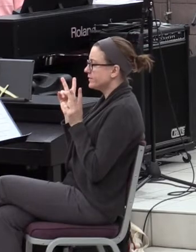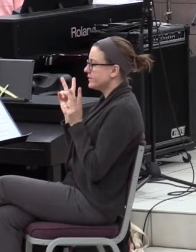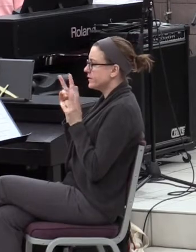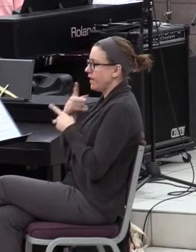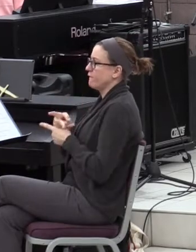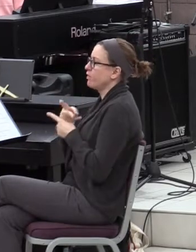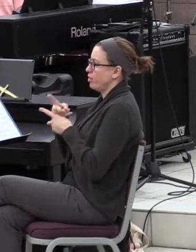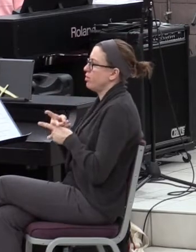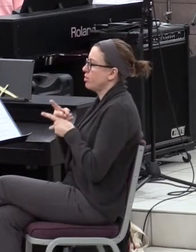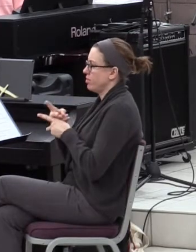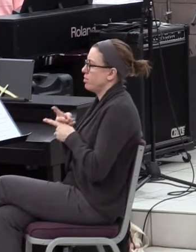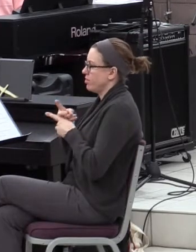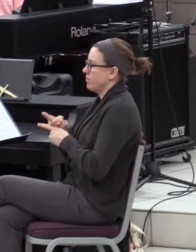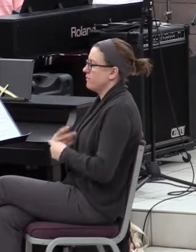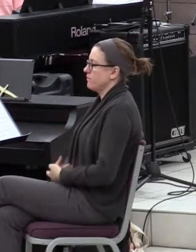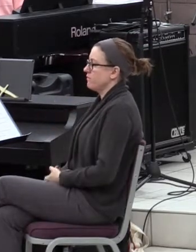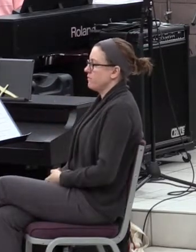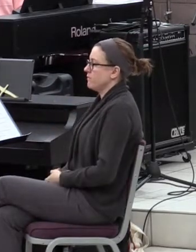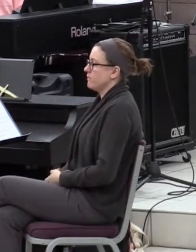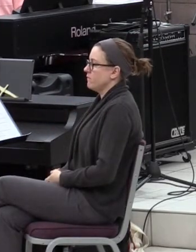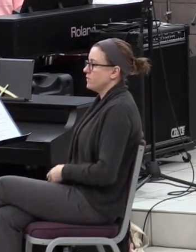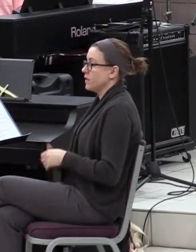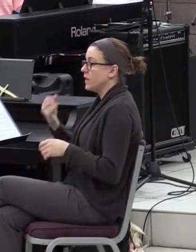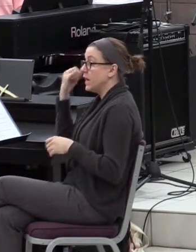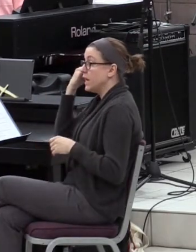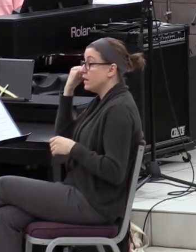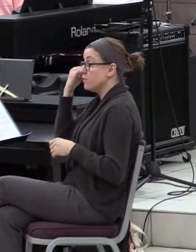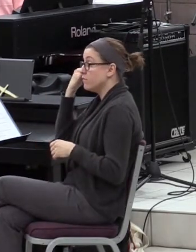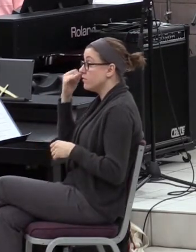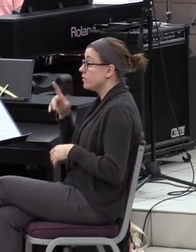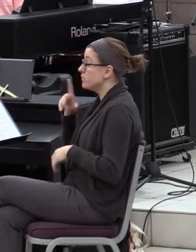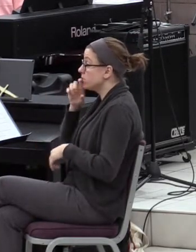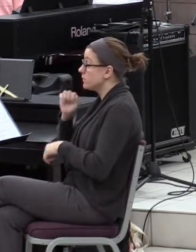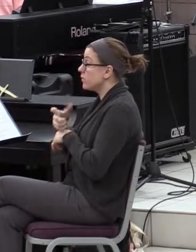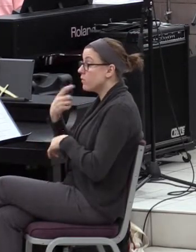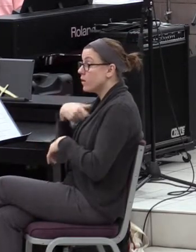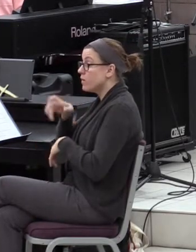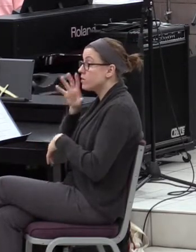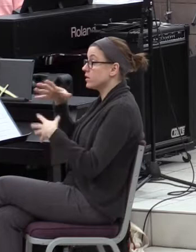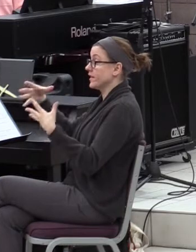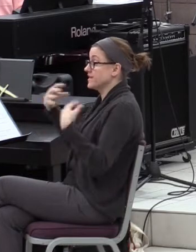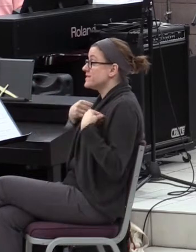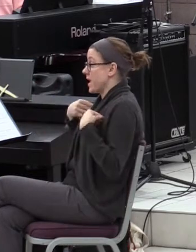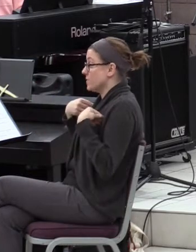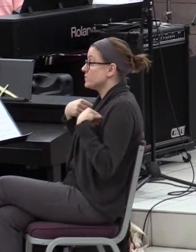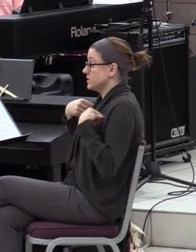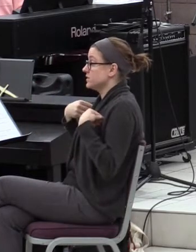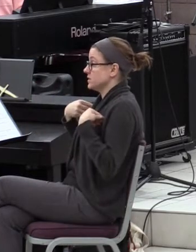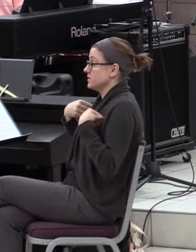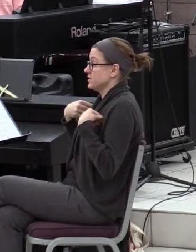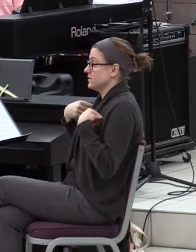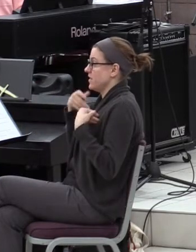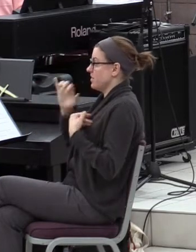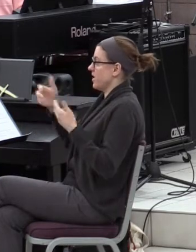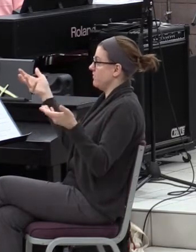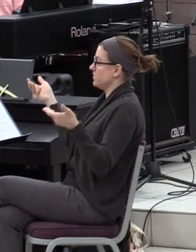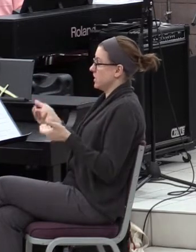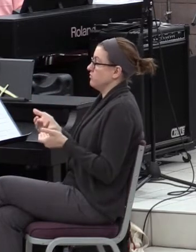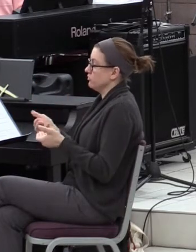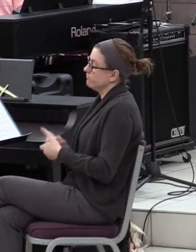careful if indeed we are going to accept this